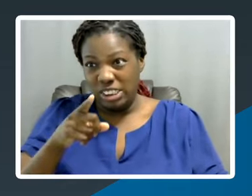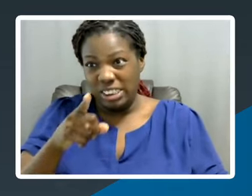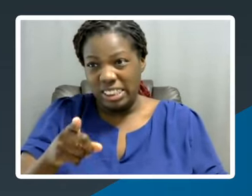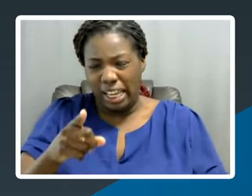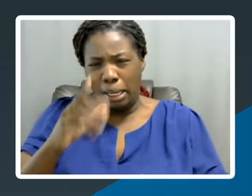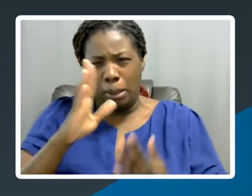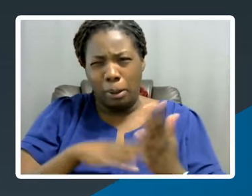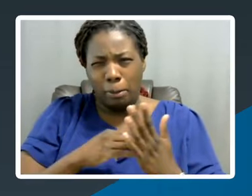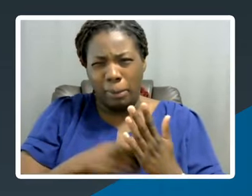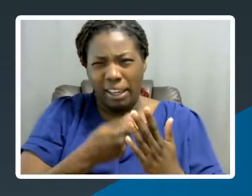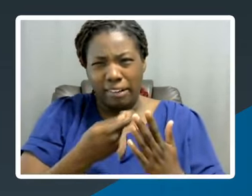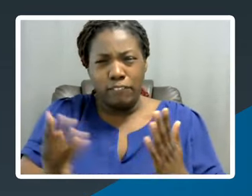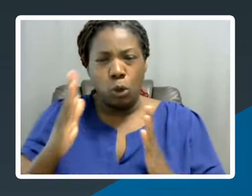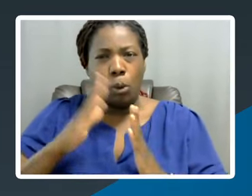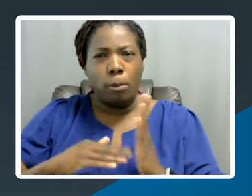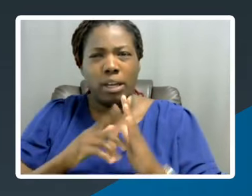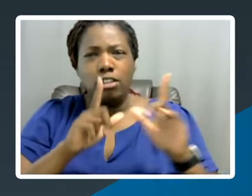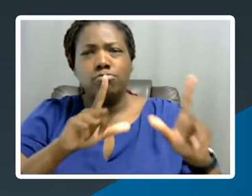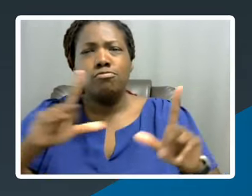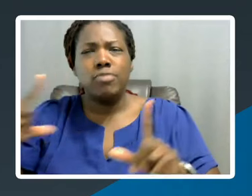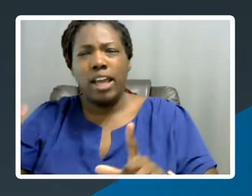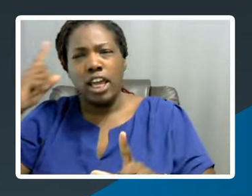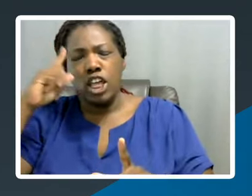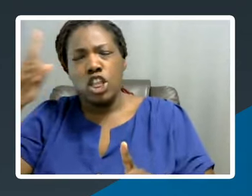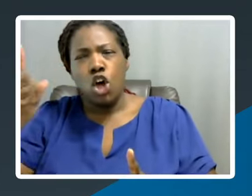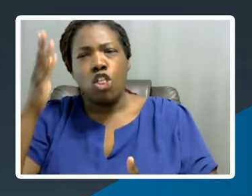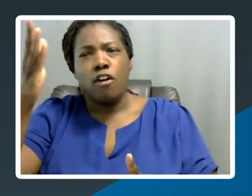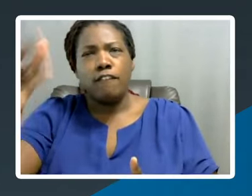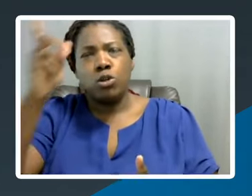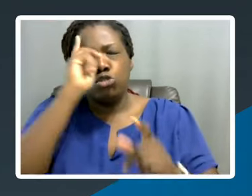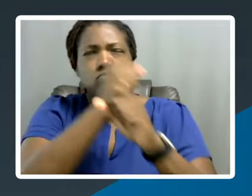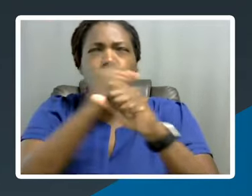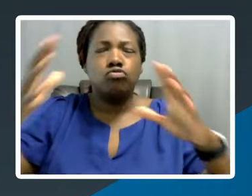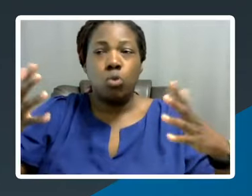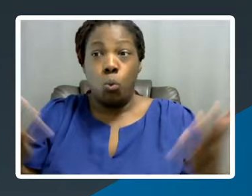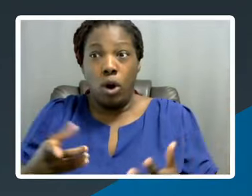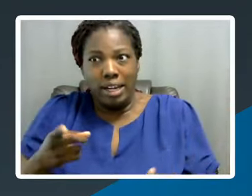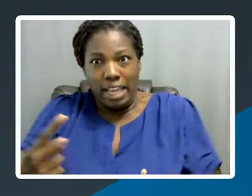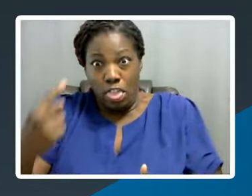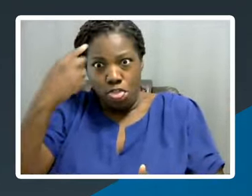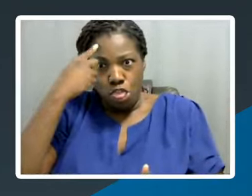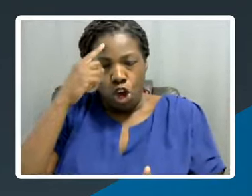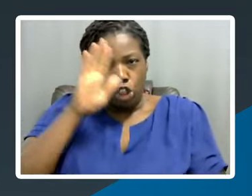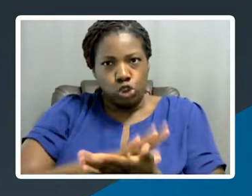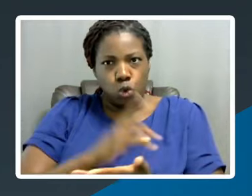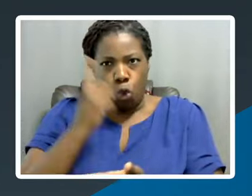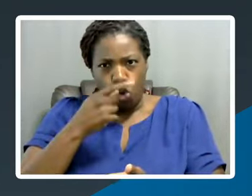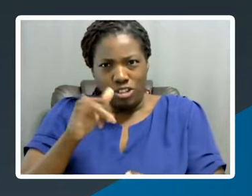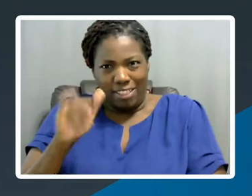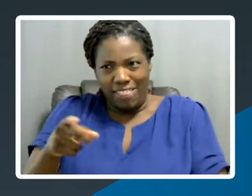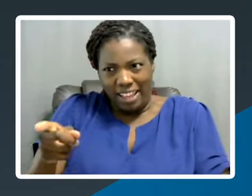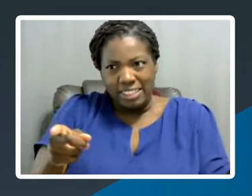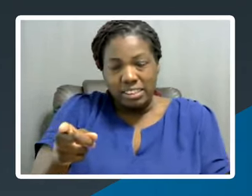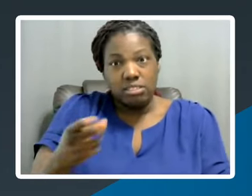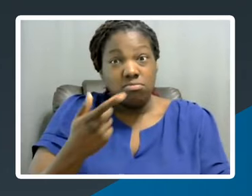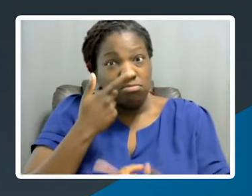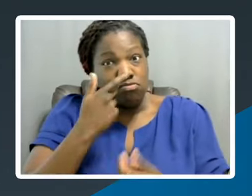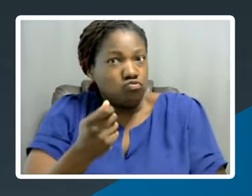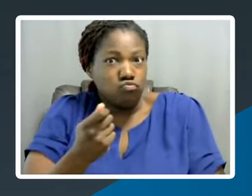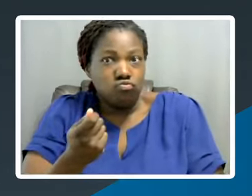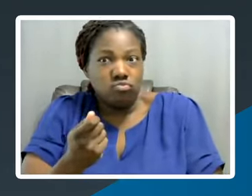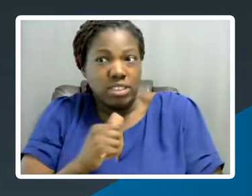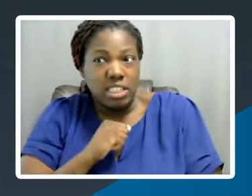paintings of what he thought the future would look like 100 years into the future. And this is what he thought school would look like, which interestingly enough, isn't, you know, too